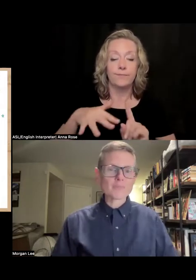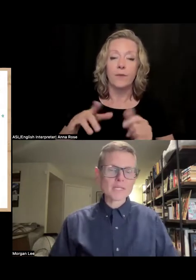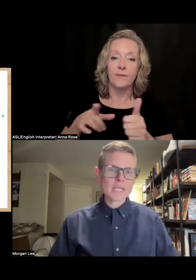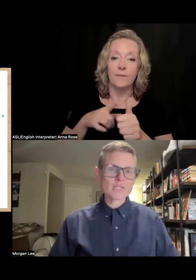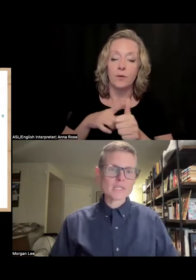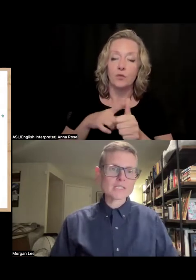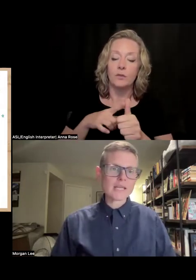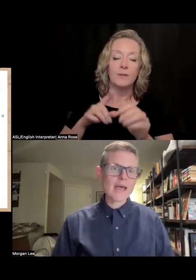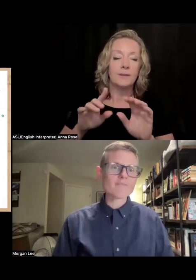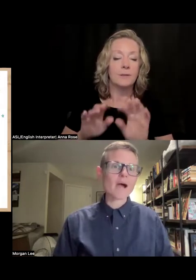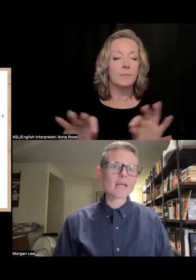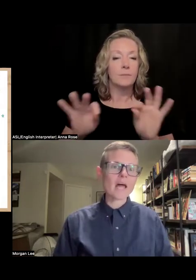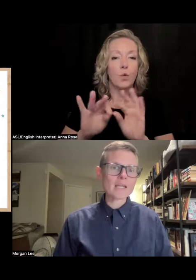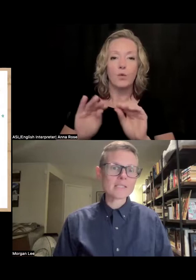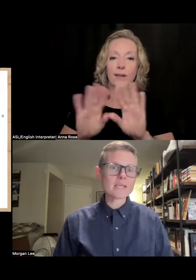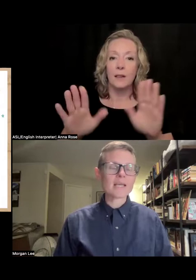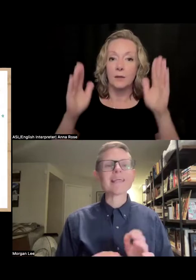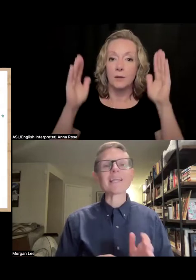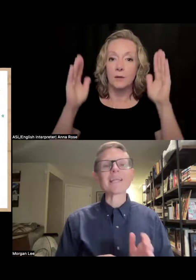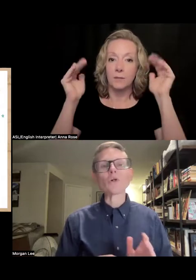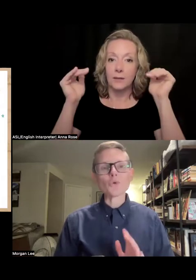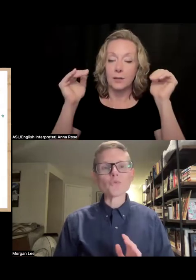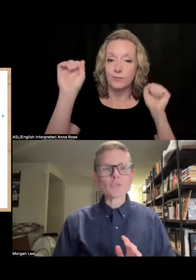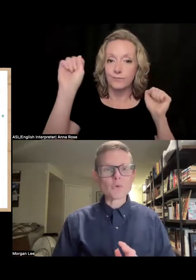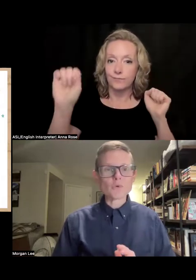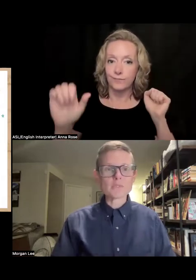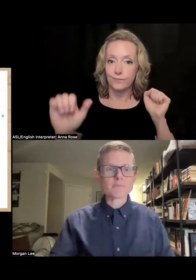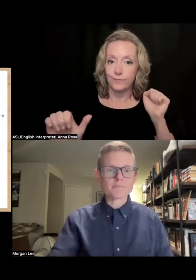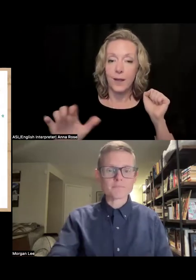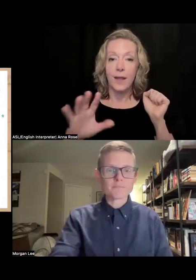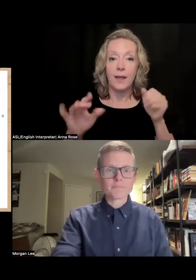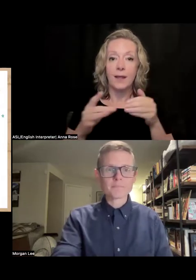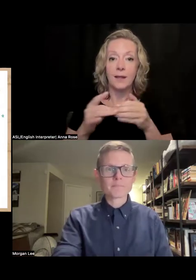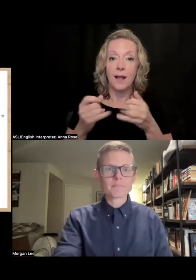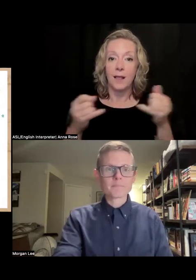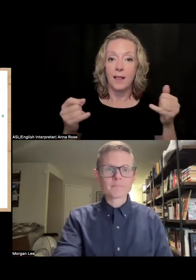with expectations and have guidelines that include visuals.